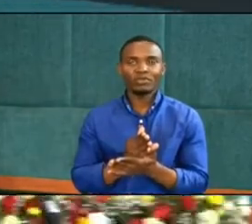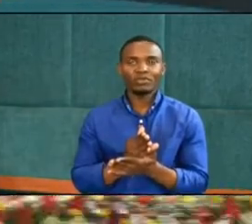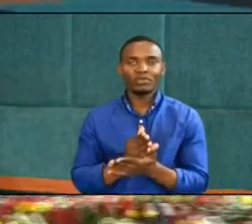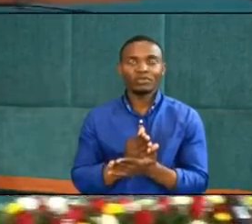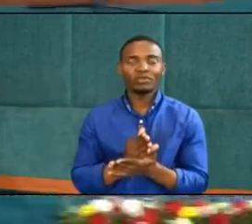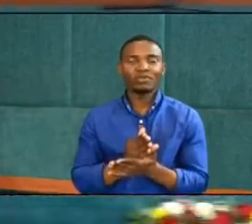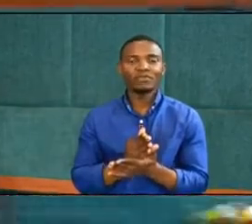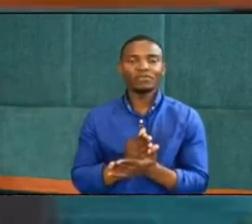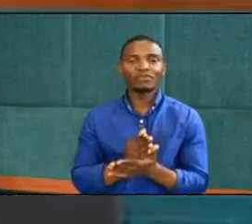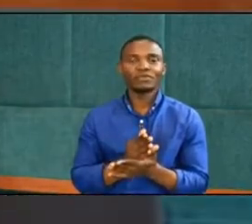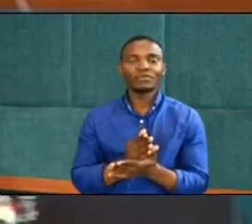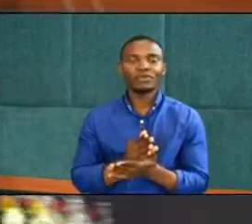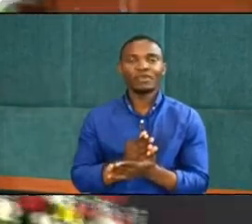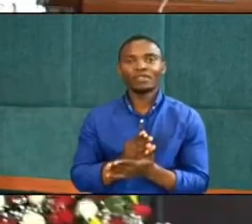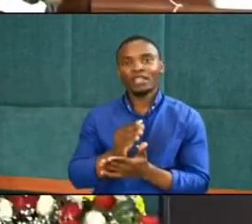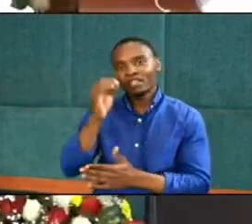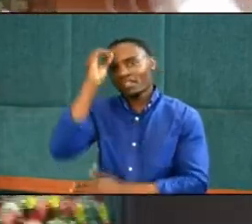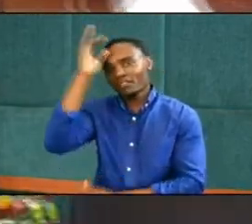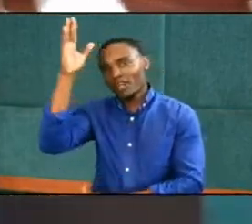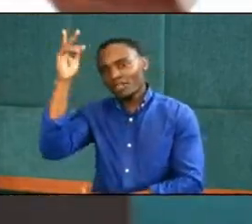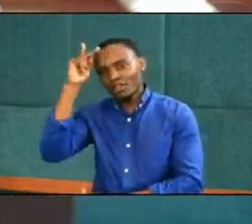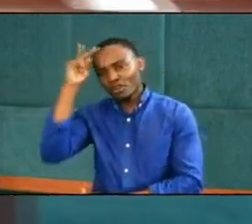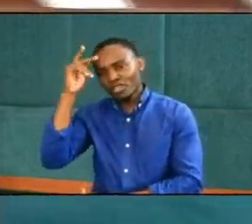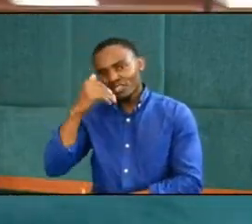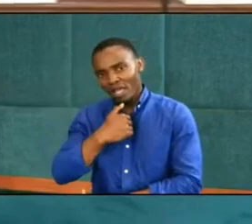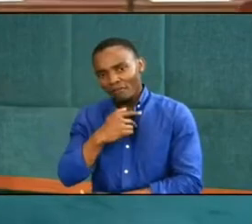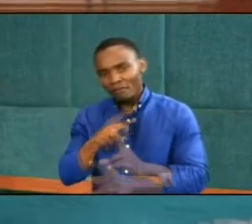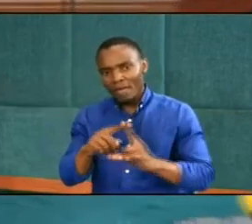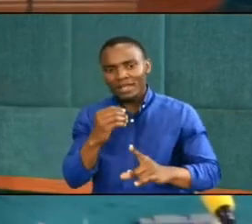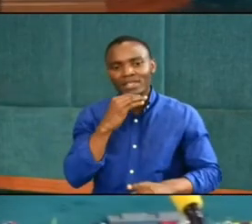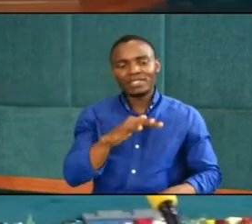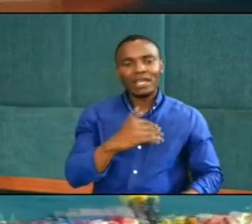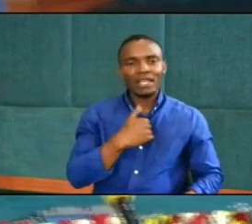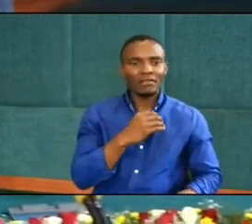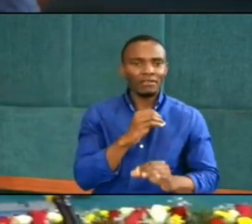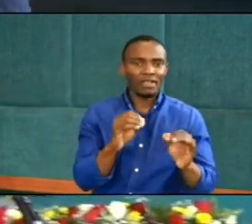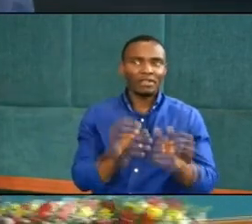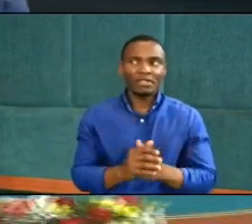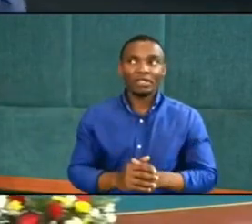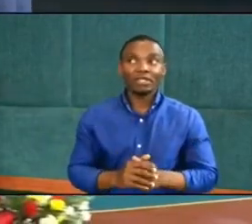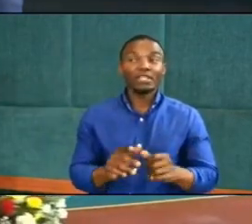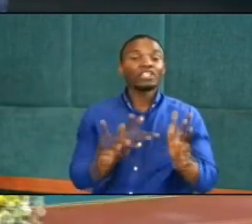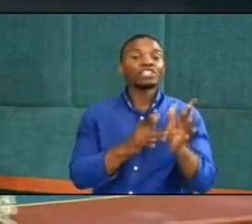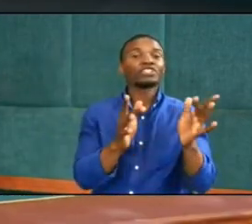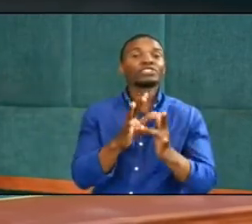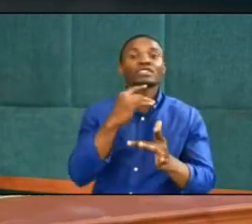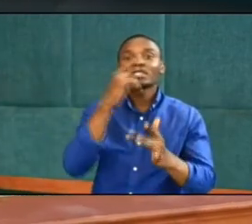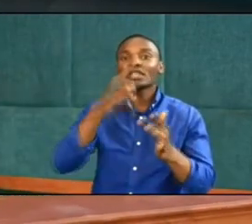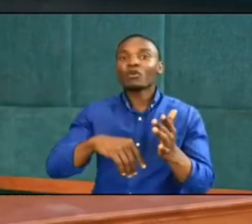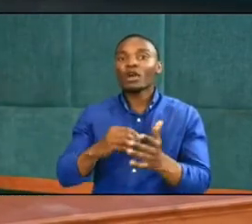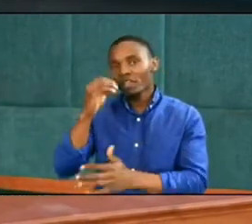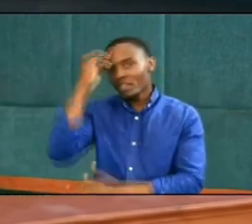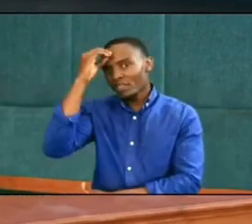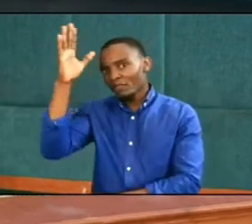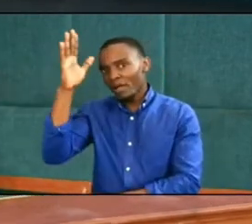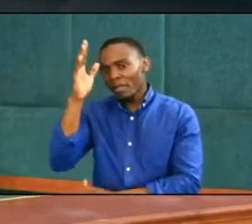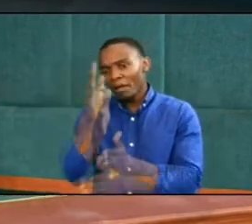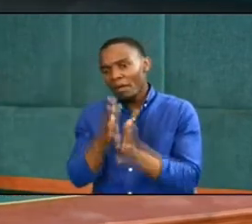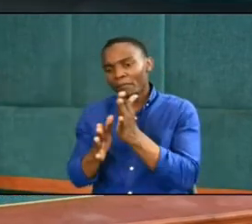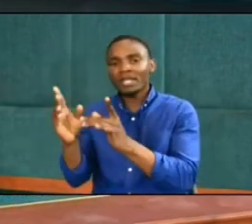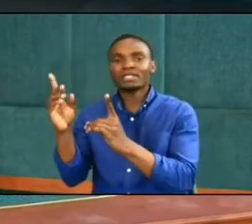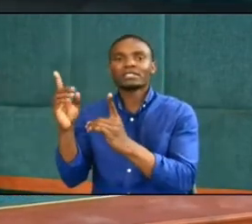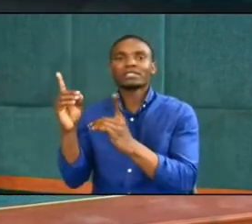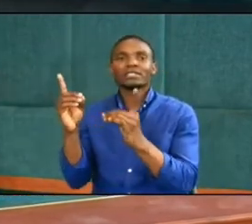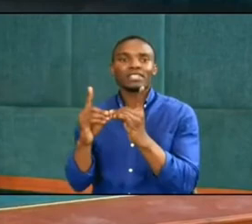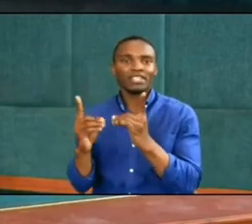That the Father has some knowledge that, in other words, Jesus says, the Father is the one who set the date. And when he tells